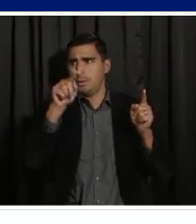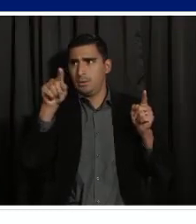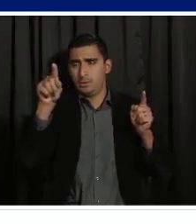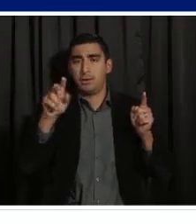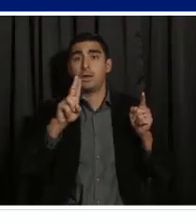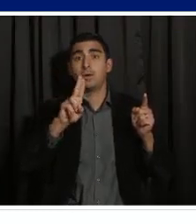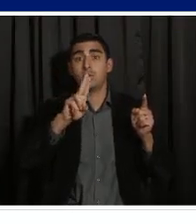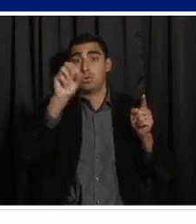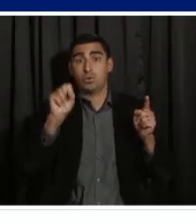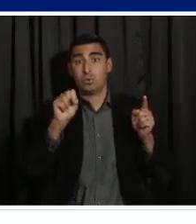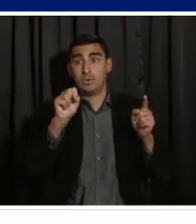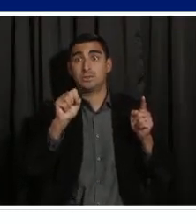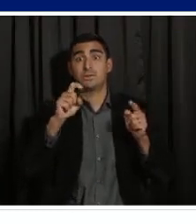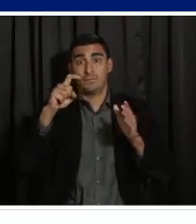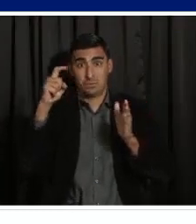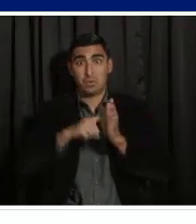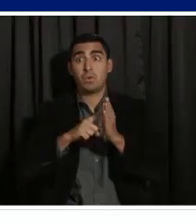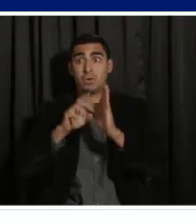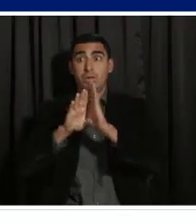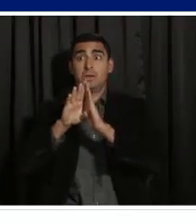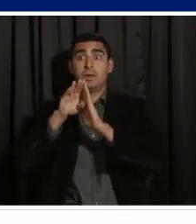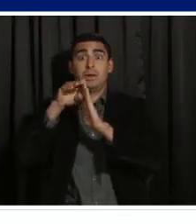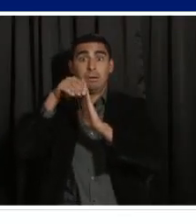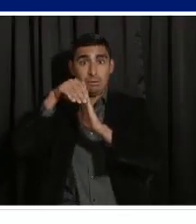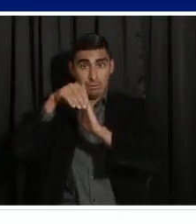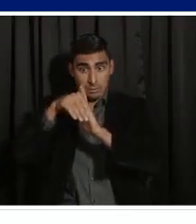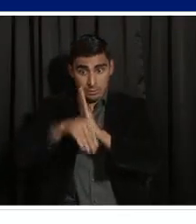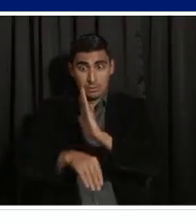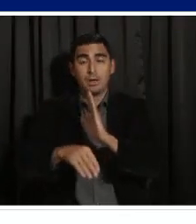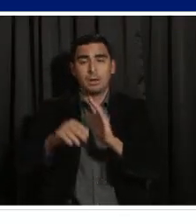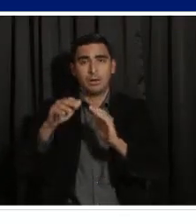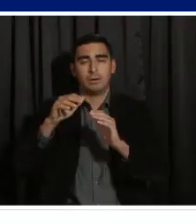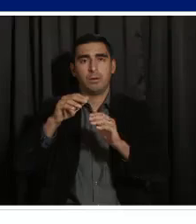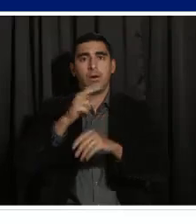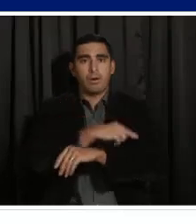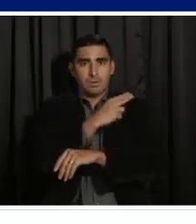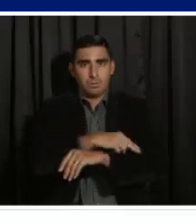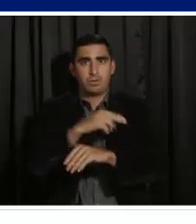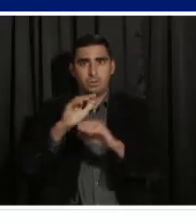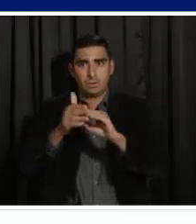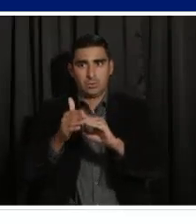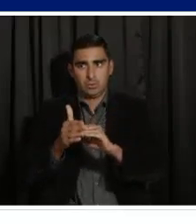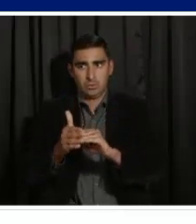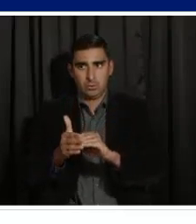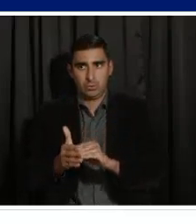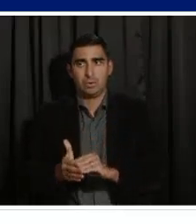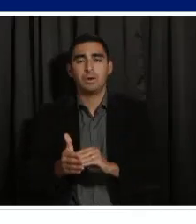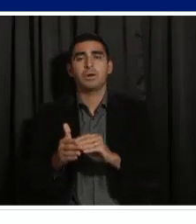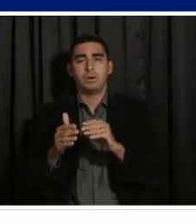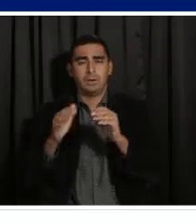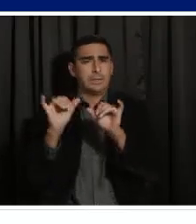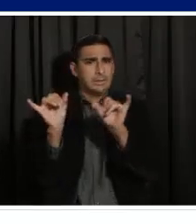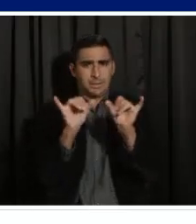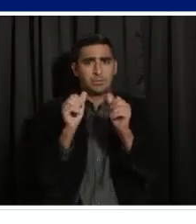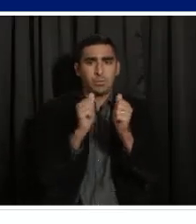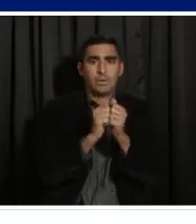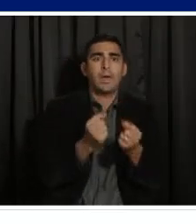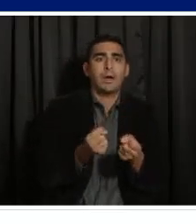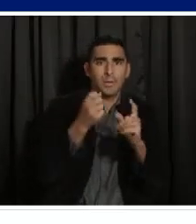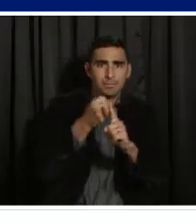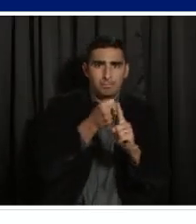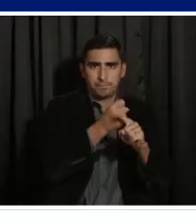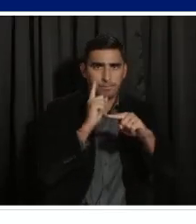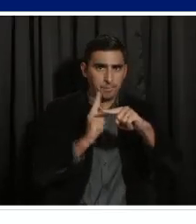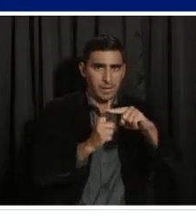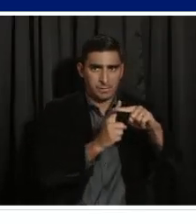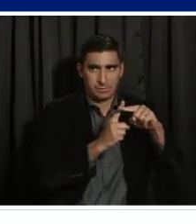U.S. has experienced a pretty rapid decline in the number of hospitalizations. That's tracking closely with the case trends that we're seeing across the U.S. right now. There's